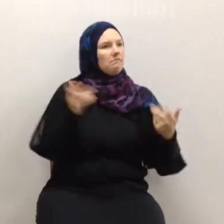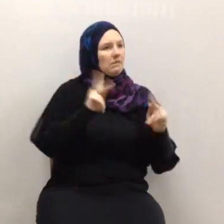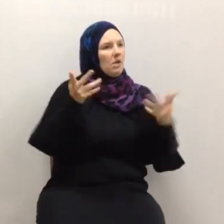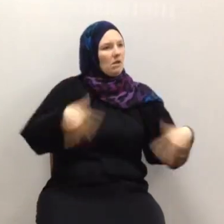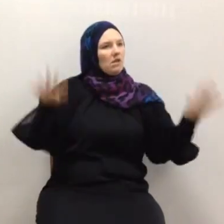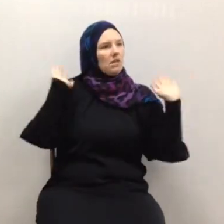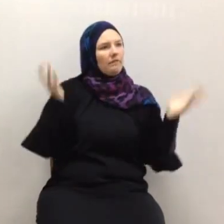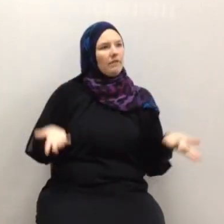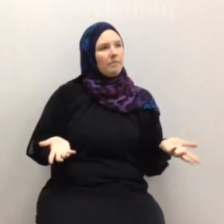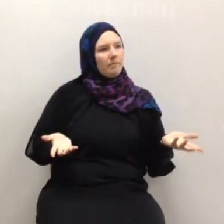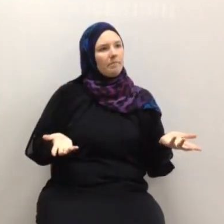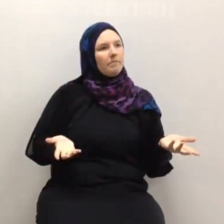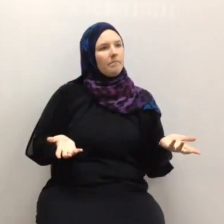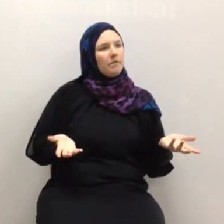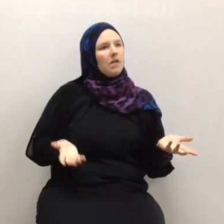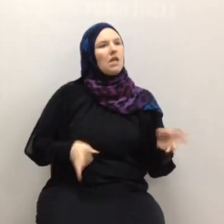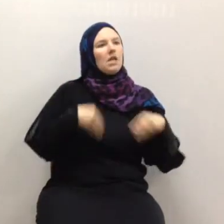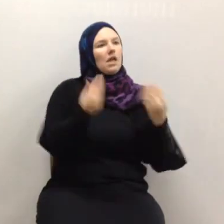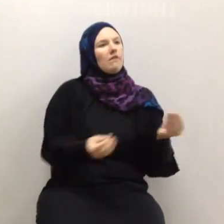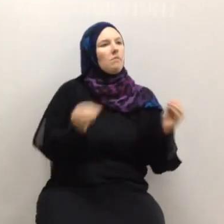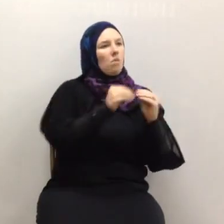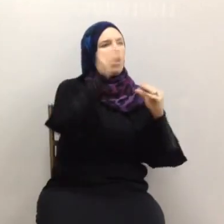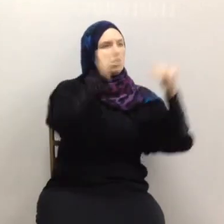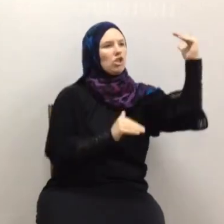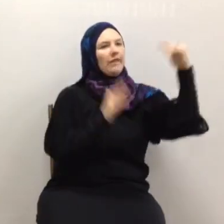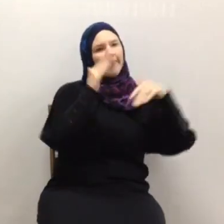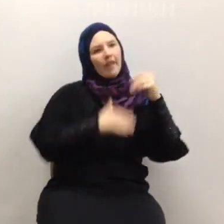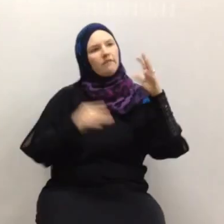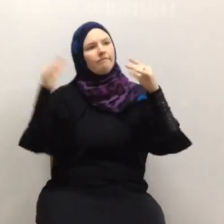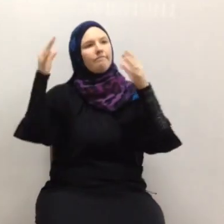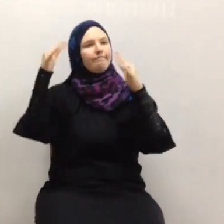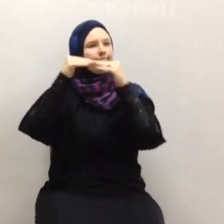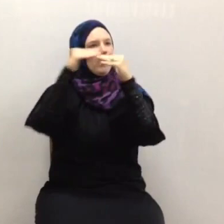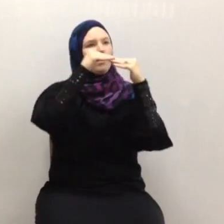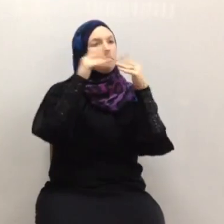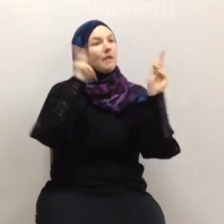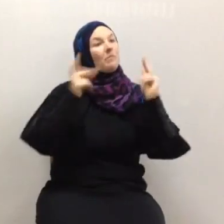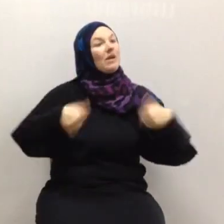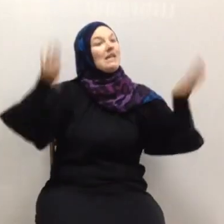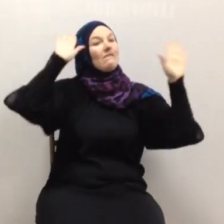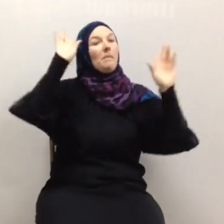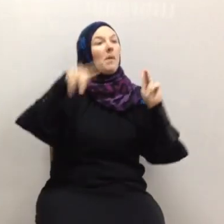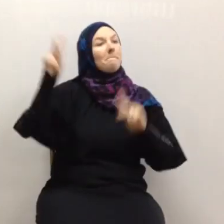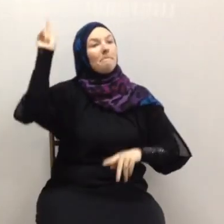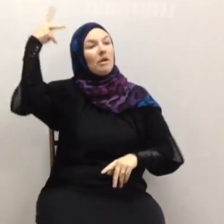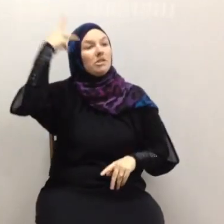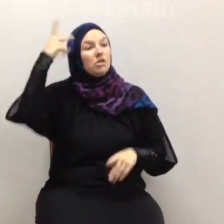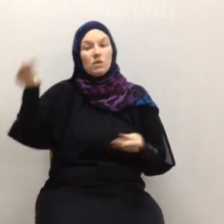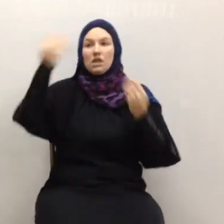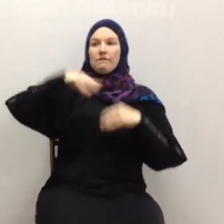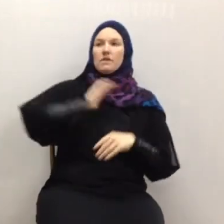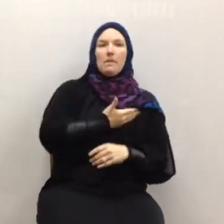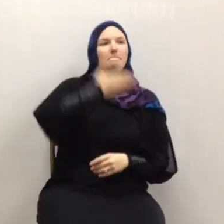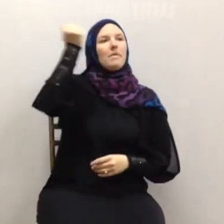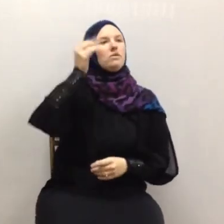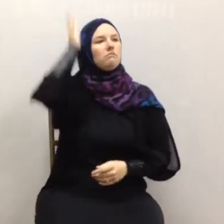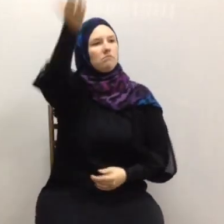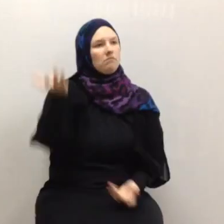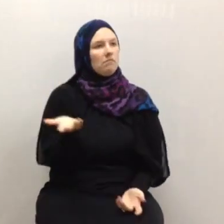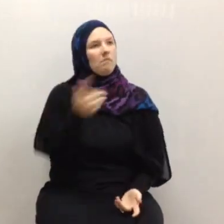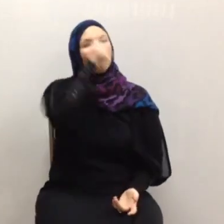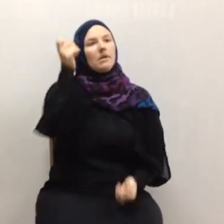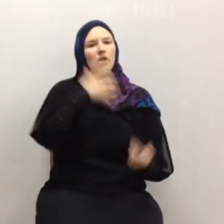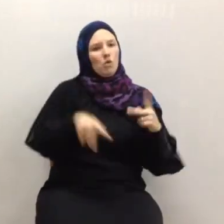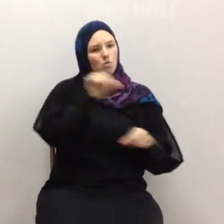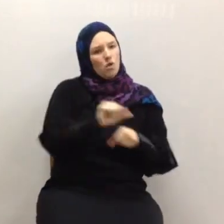justice. People have given up on politicians to give us a better tomorrow because they work for themselves much